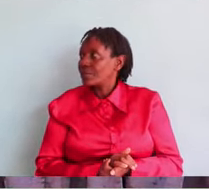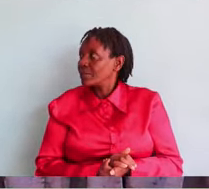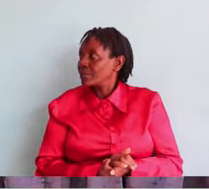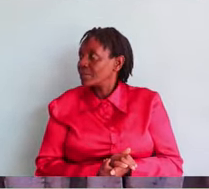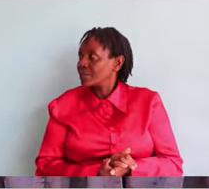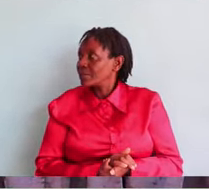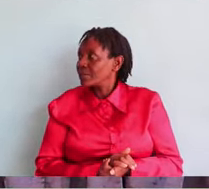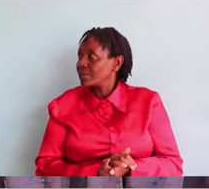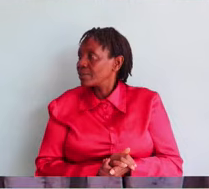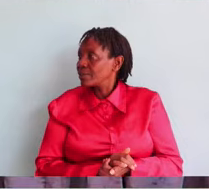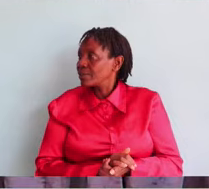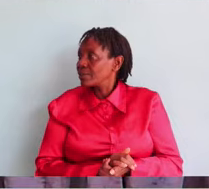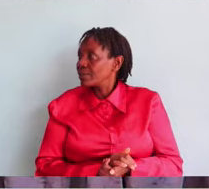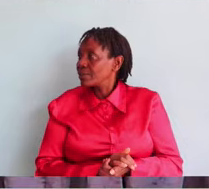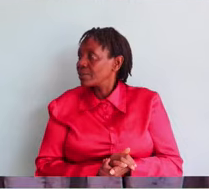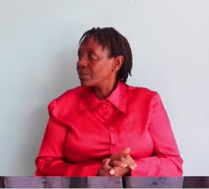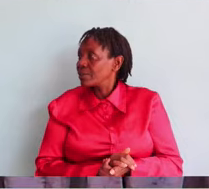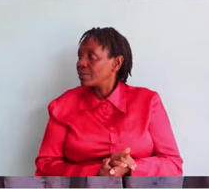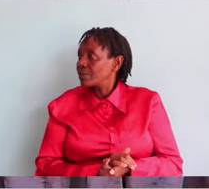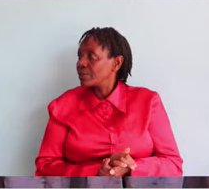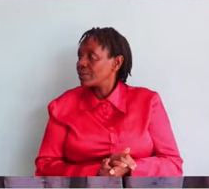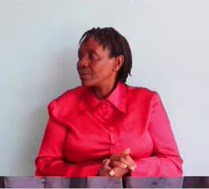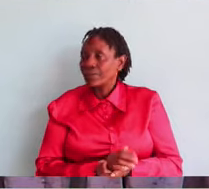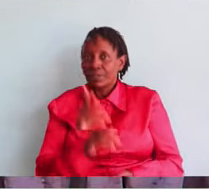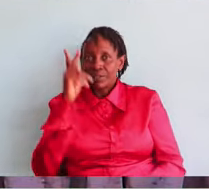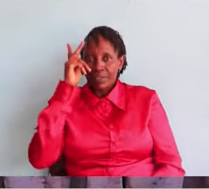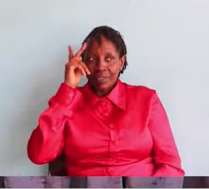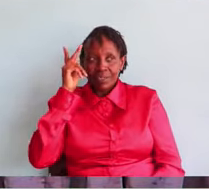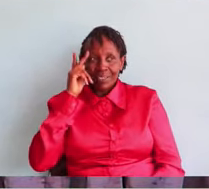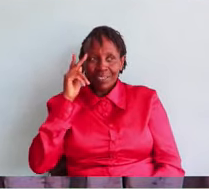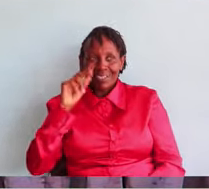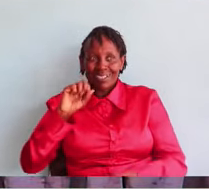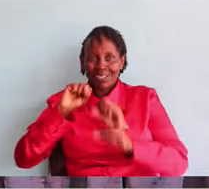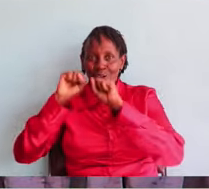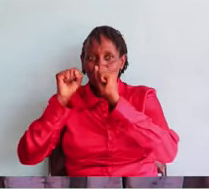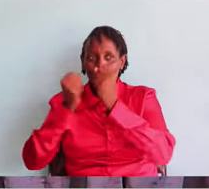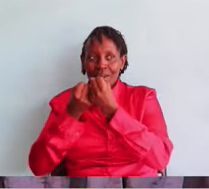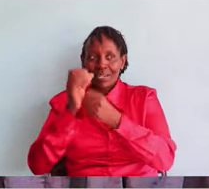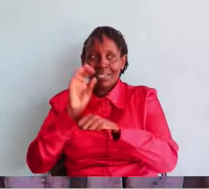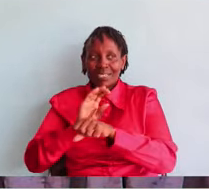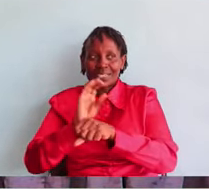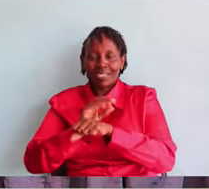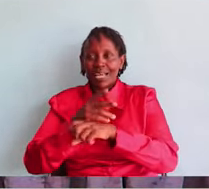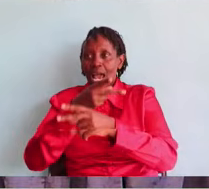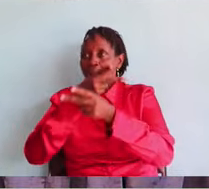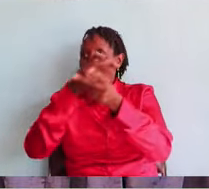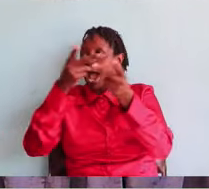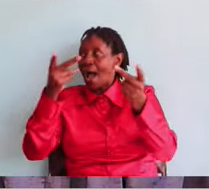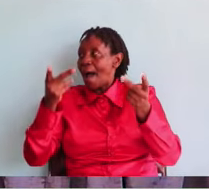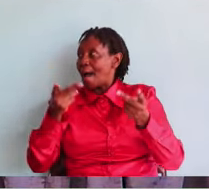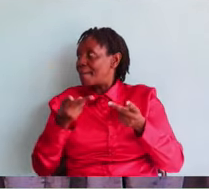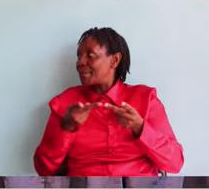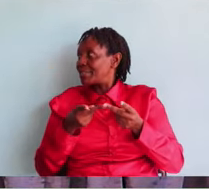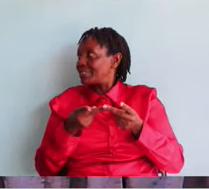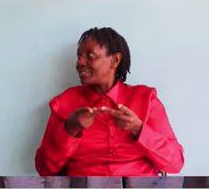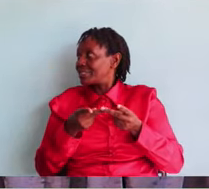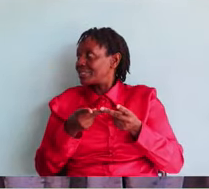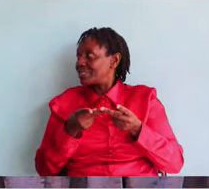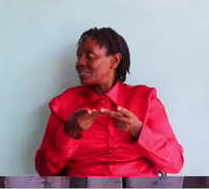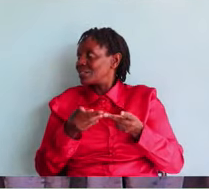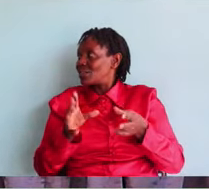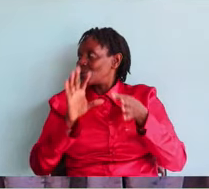poster, that Karen Community Church is a place to do what? To